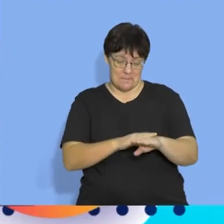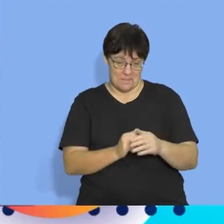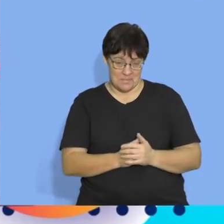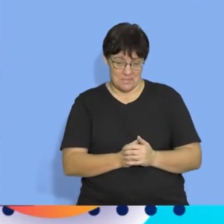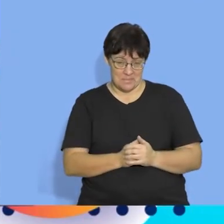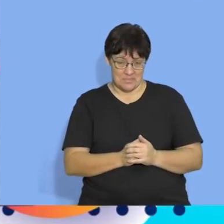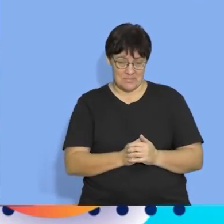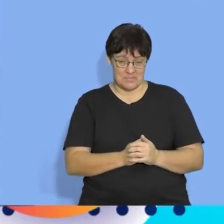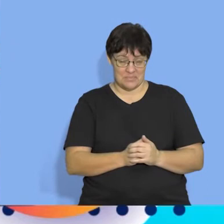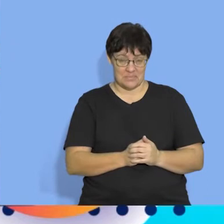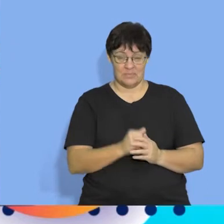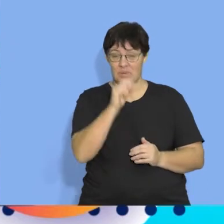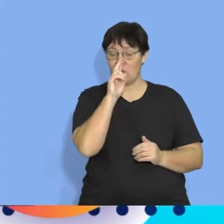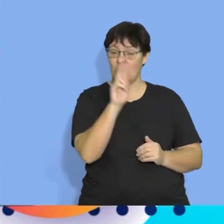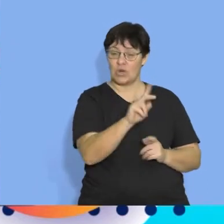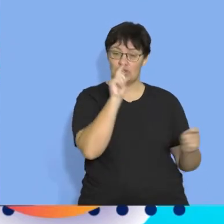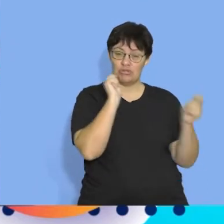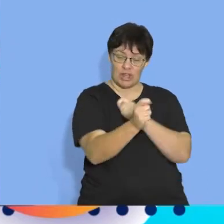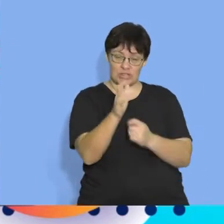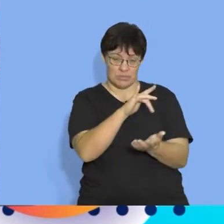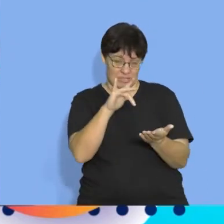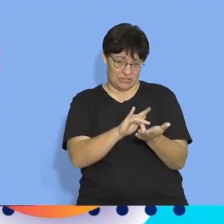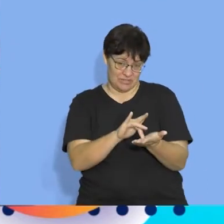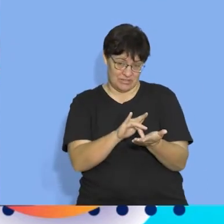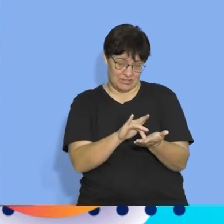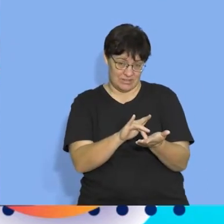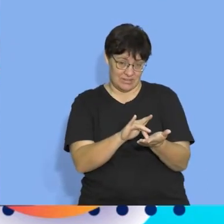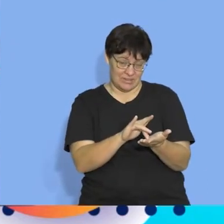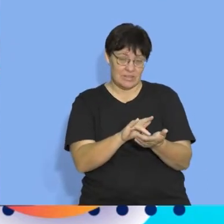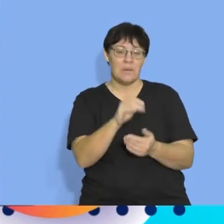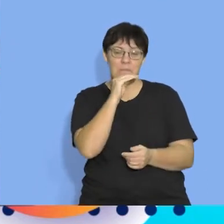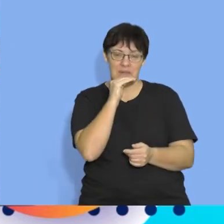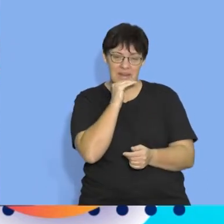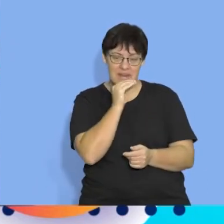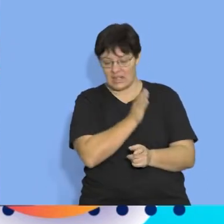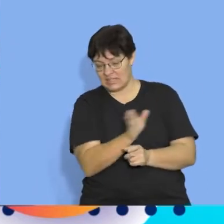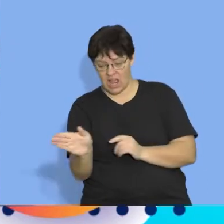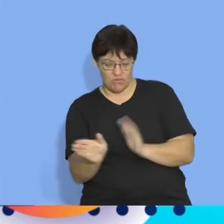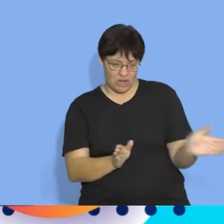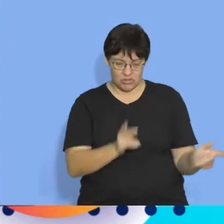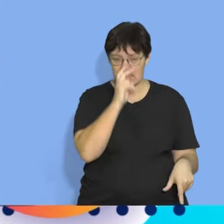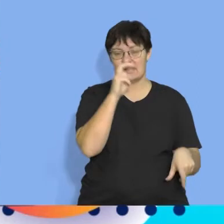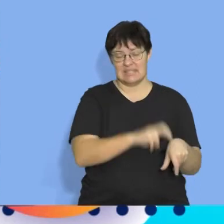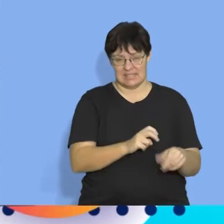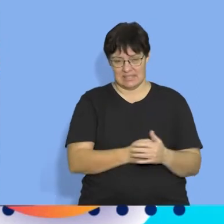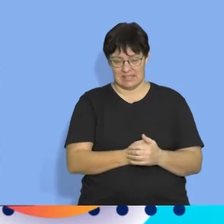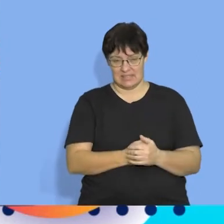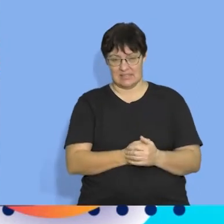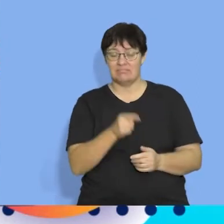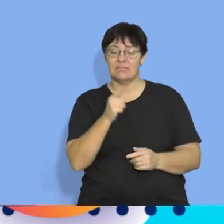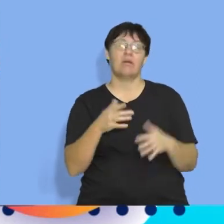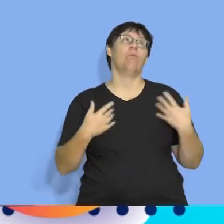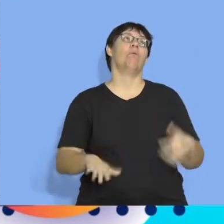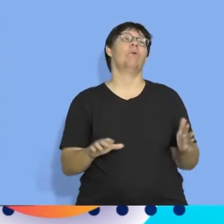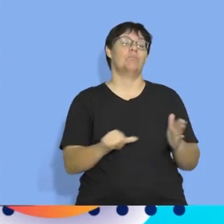by time. We're looking at change in position, which means we have to have direction. I can't